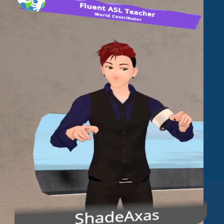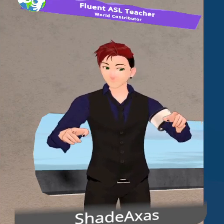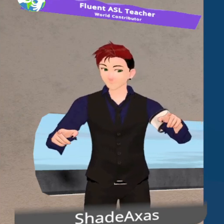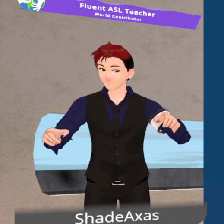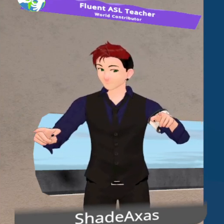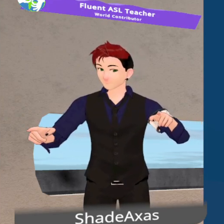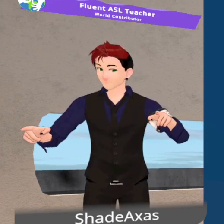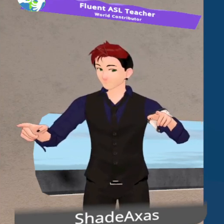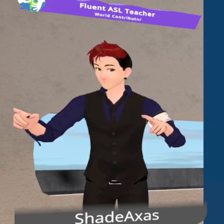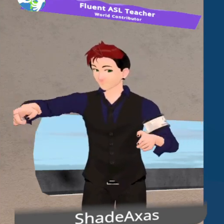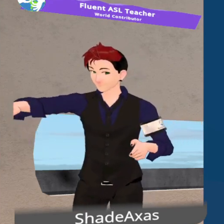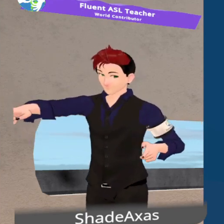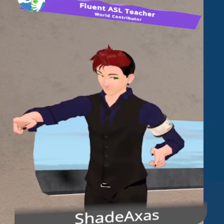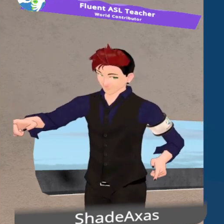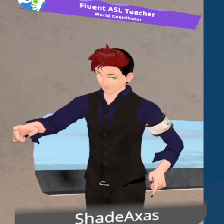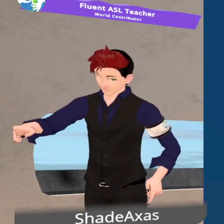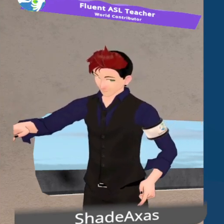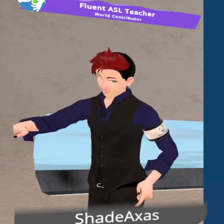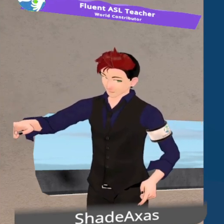I have a question.